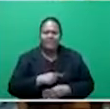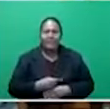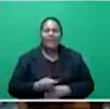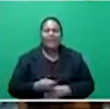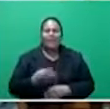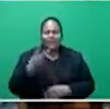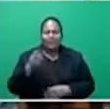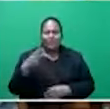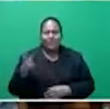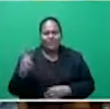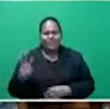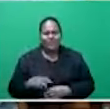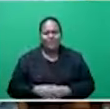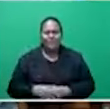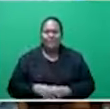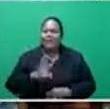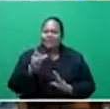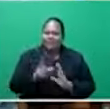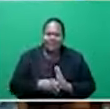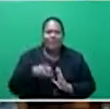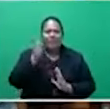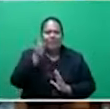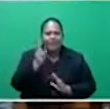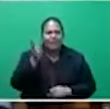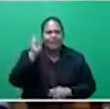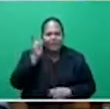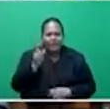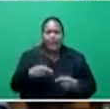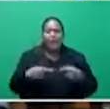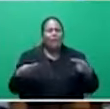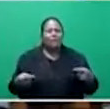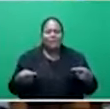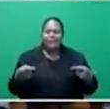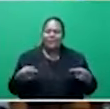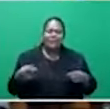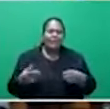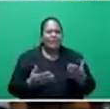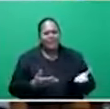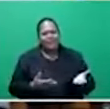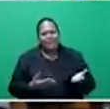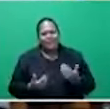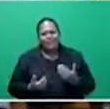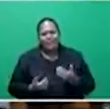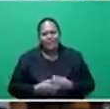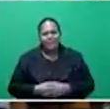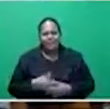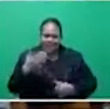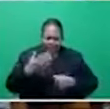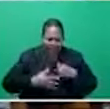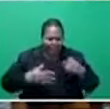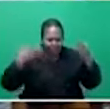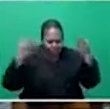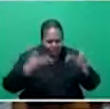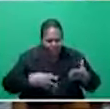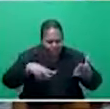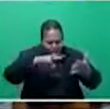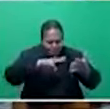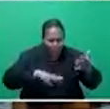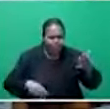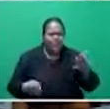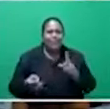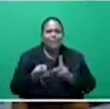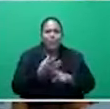time again we find ourselves in the same position. The opposition unwillingly do not put the time to read the key piece of